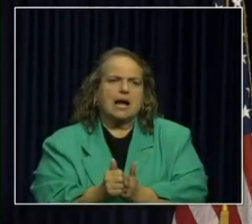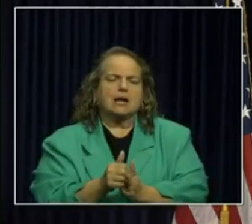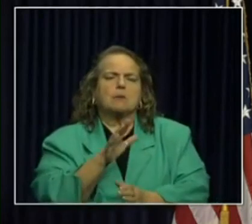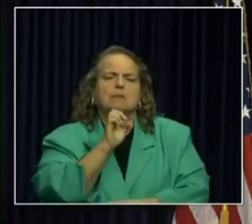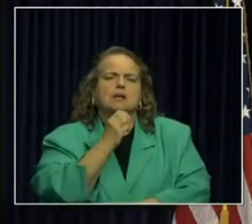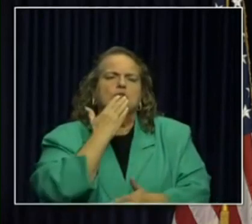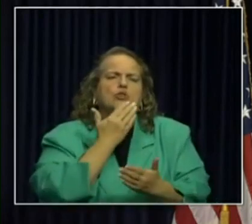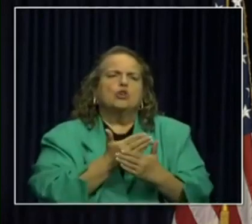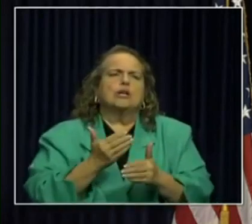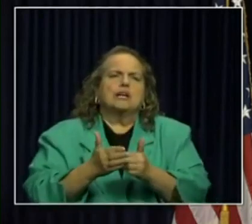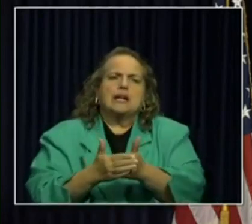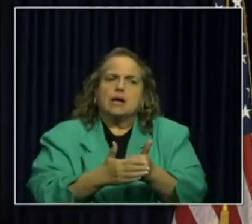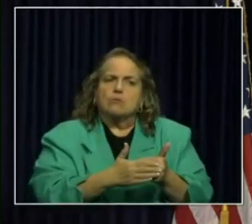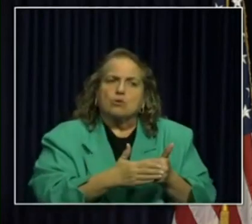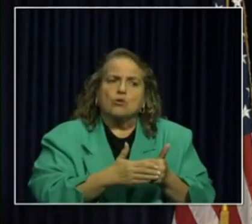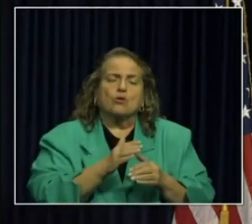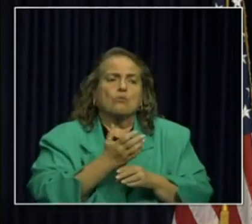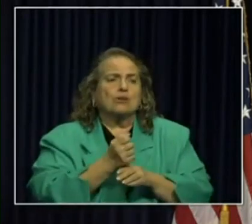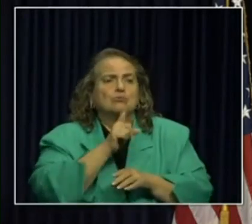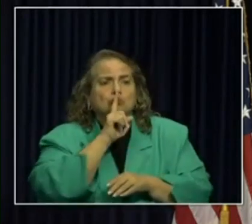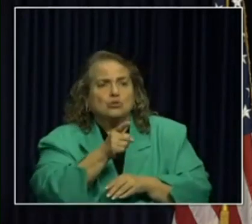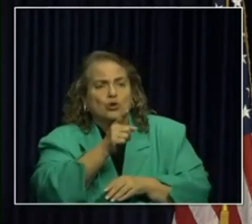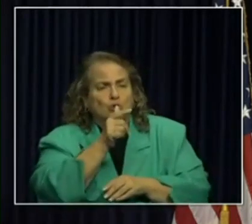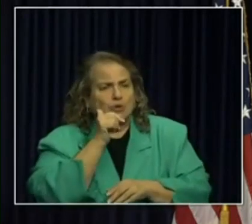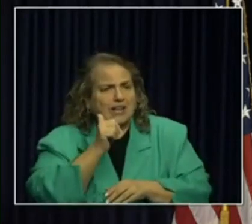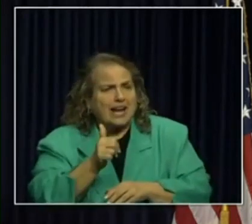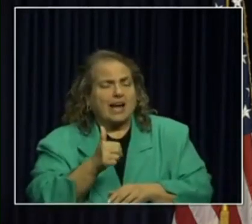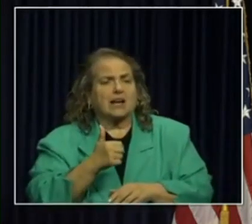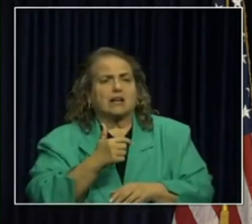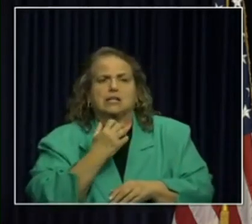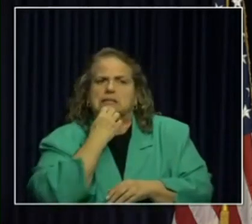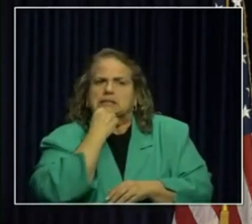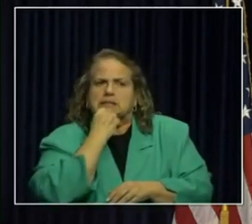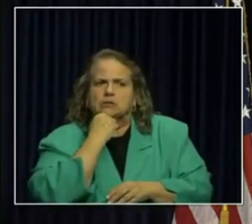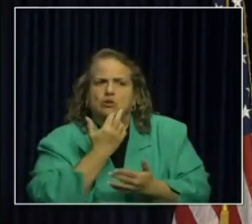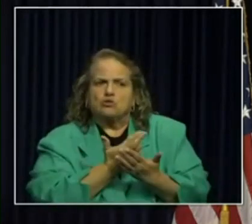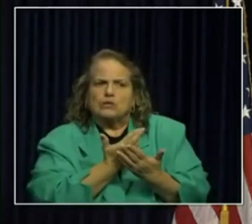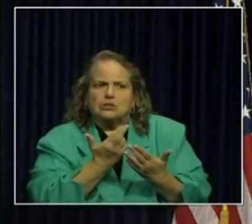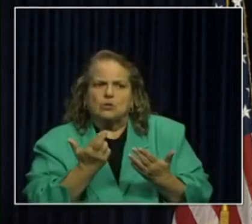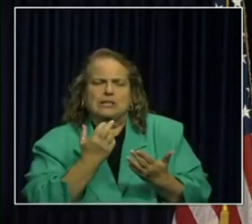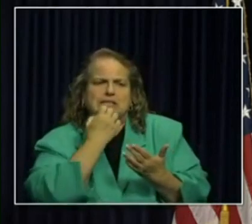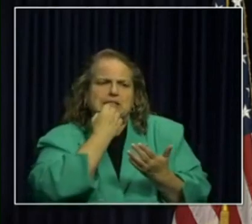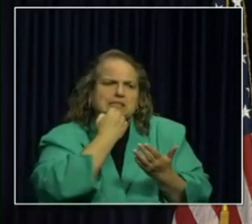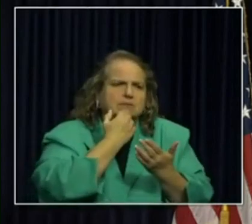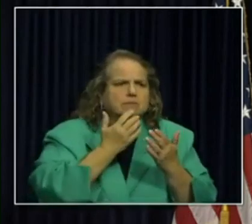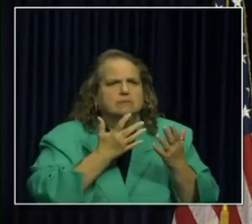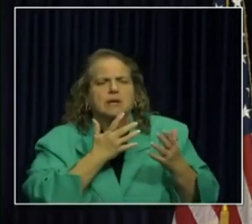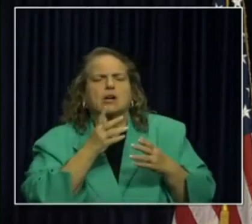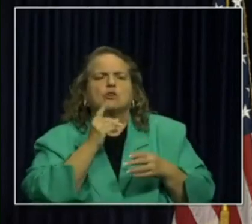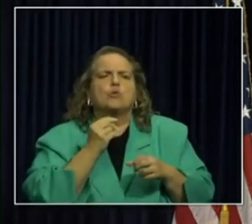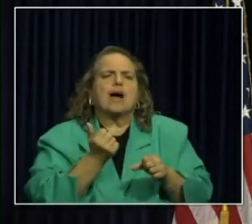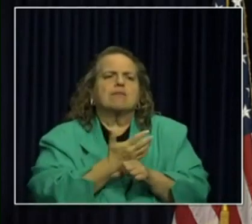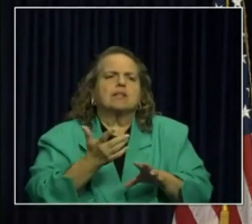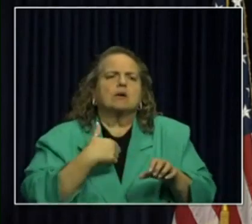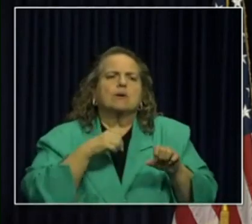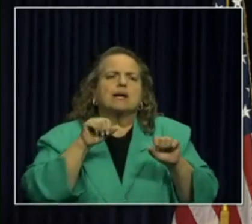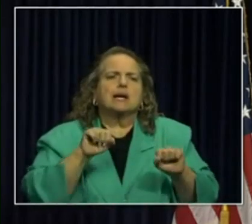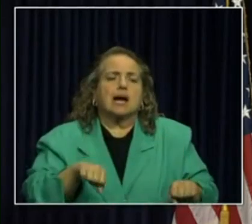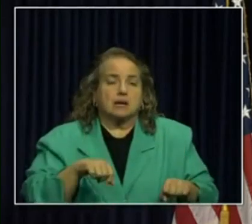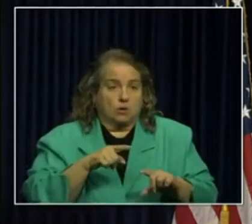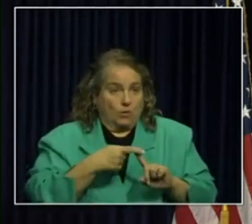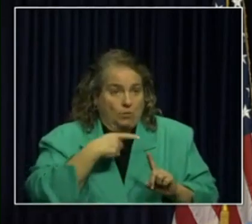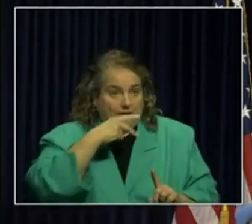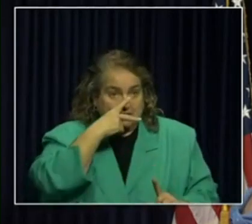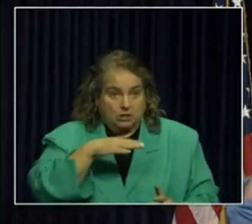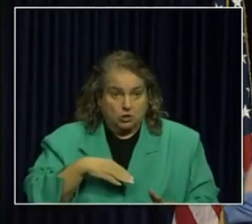neighbor, to make sure that we can serve resources, and that we do everything that it takes to make sure when we see the surge, and we